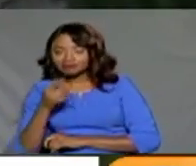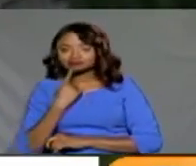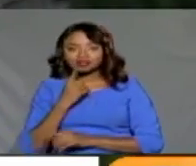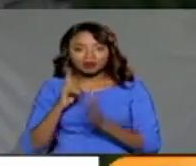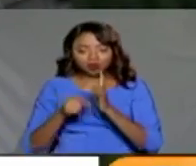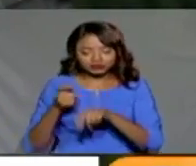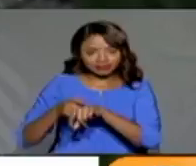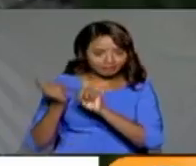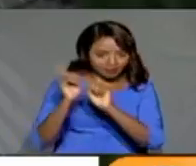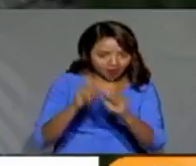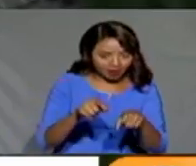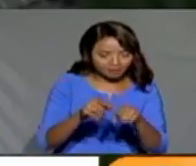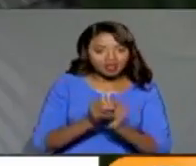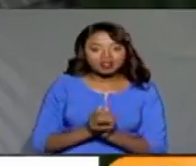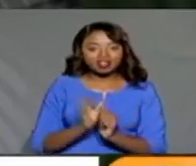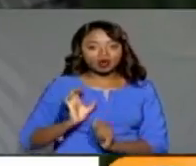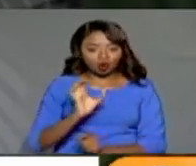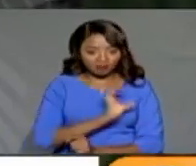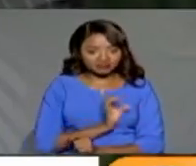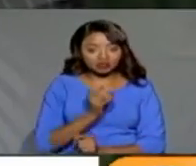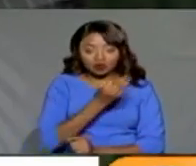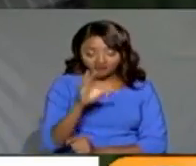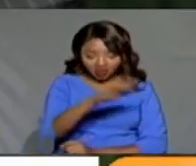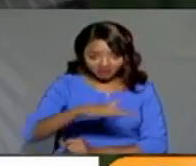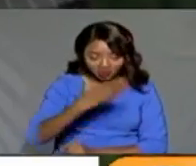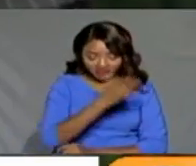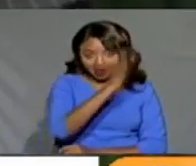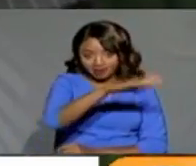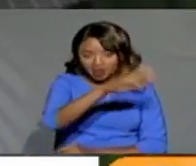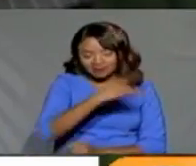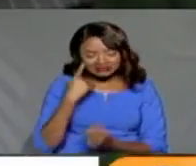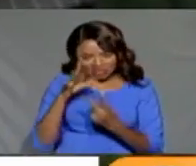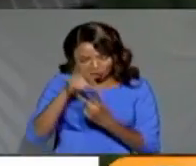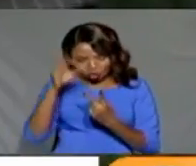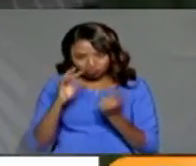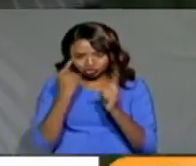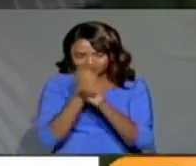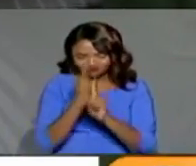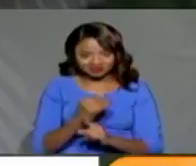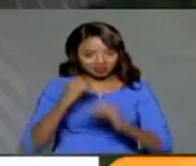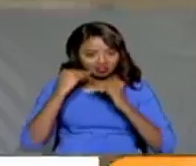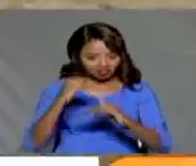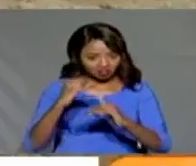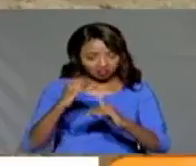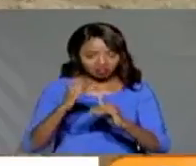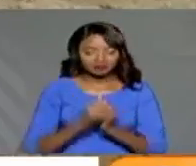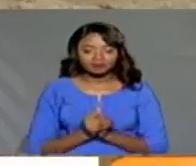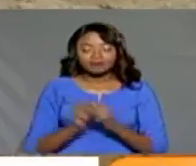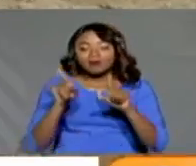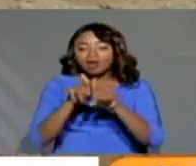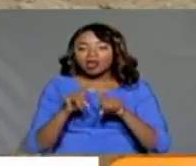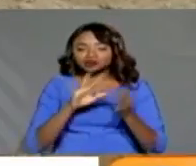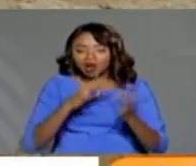appeared at the National Assembly Environment Committee in July, options are limited in delinking with CMC di Ravenna that is also